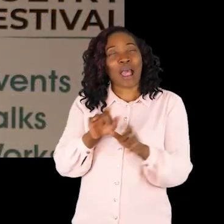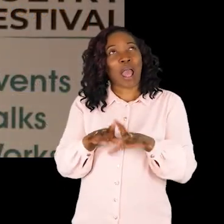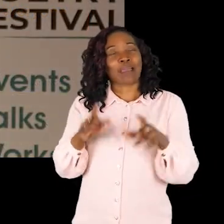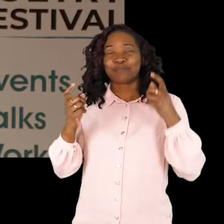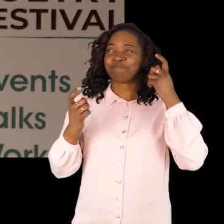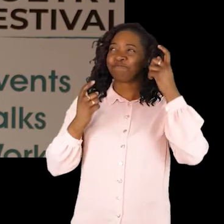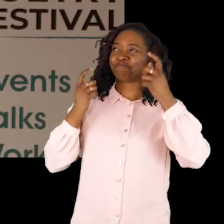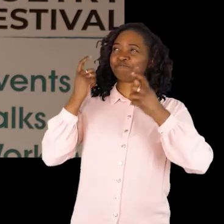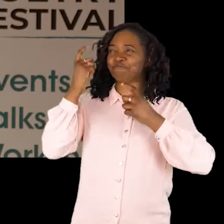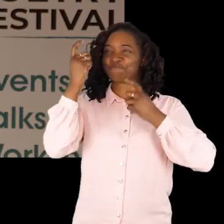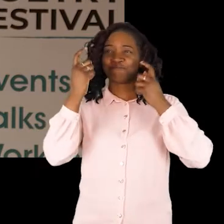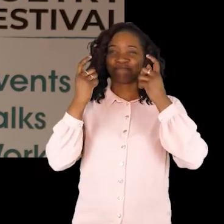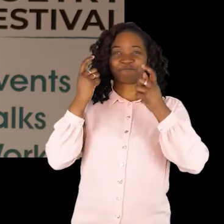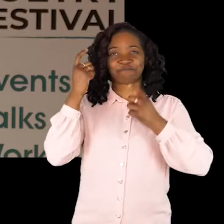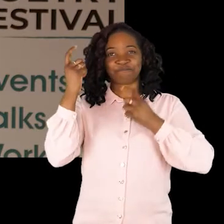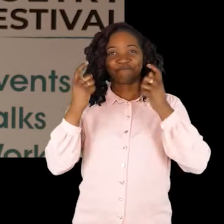thinks a lot.